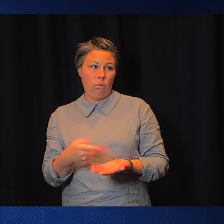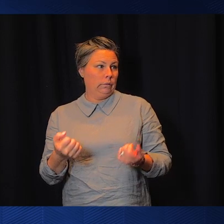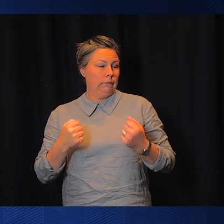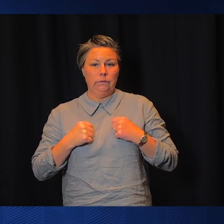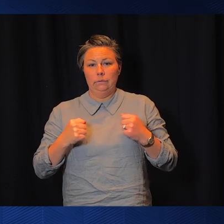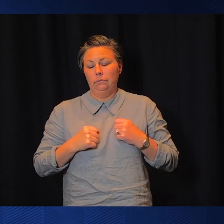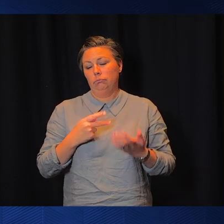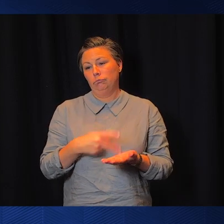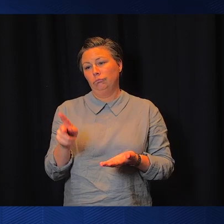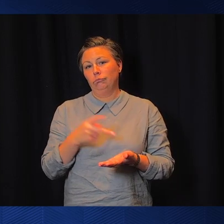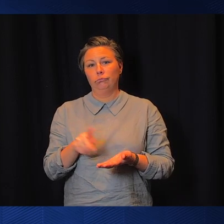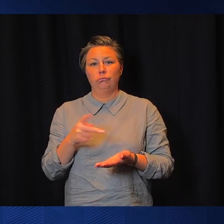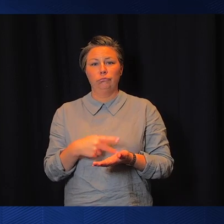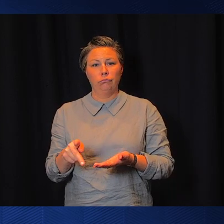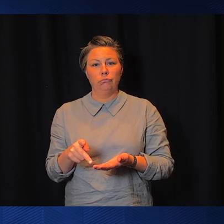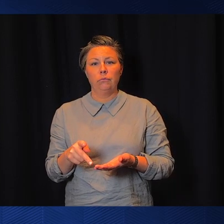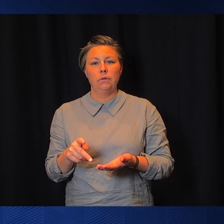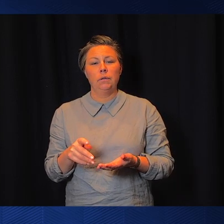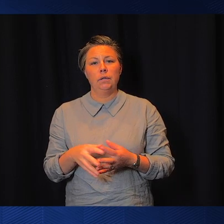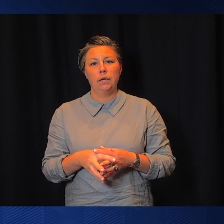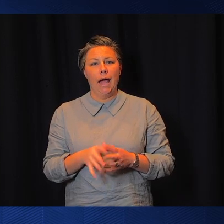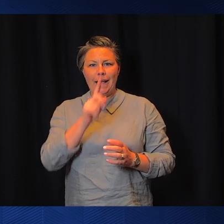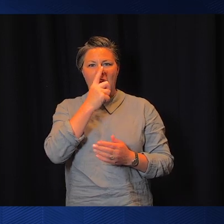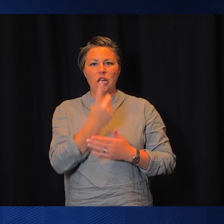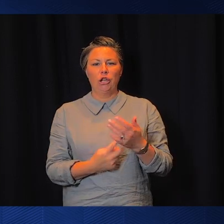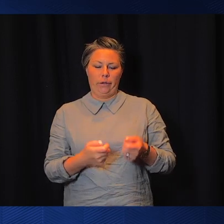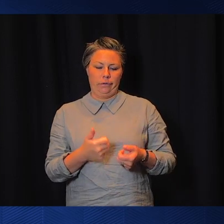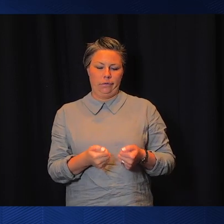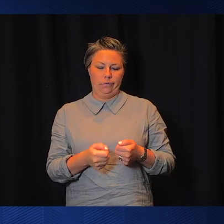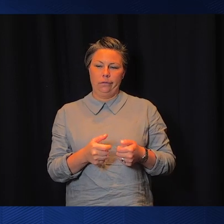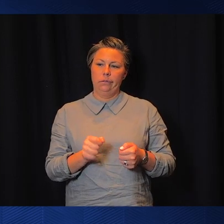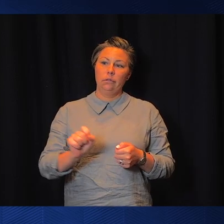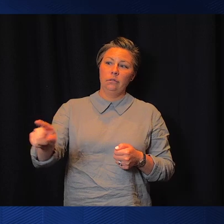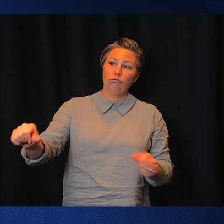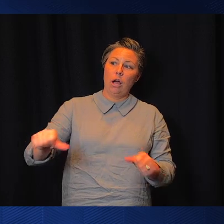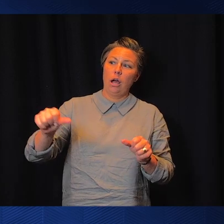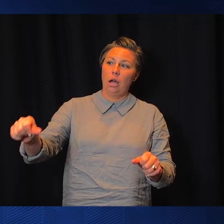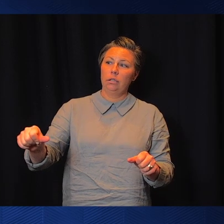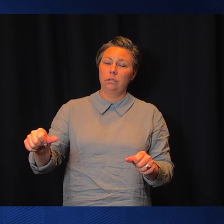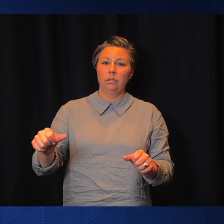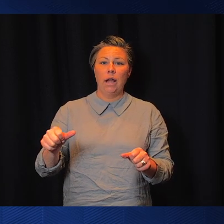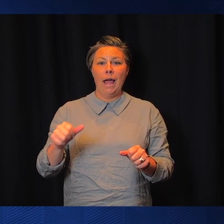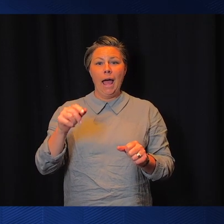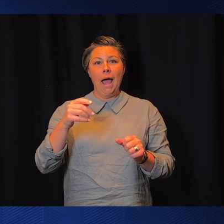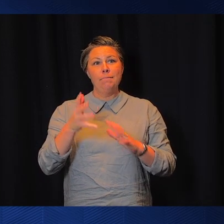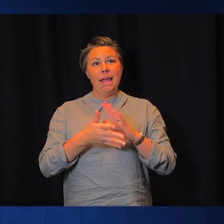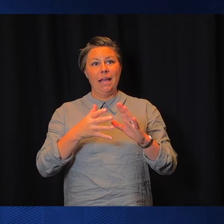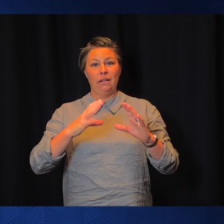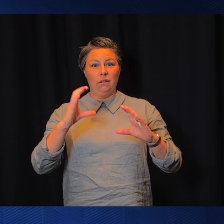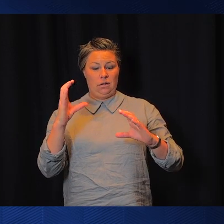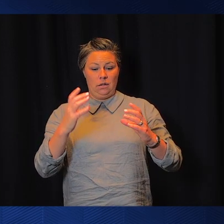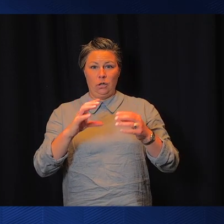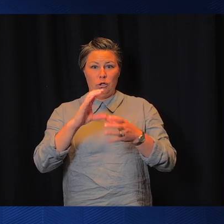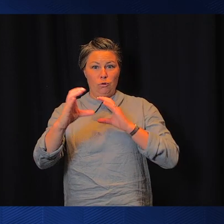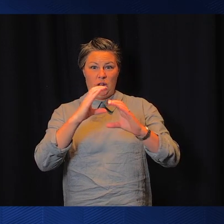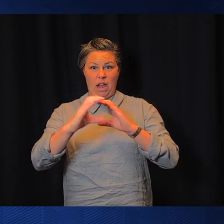But, it wasn't that everybody kind of suffered because of the lack of communication. It was actually quite good.